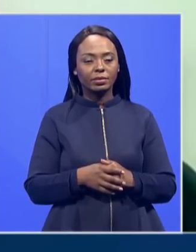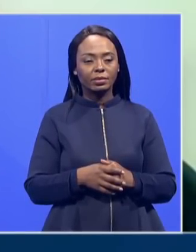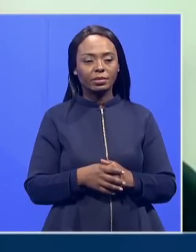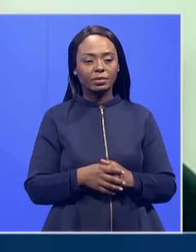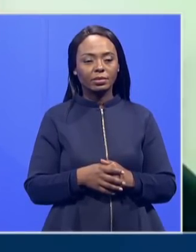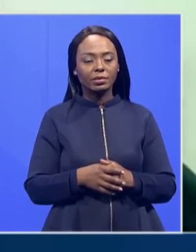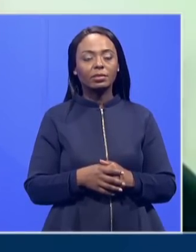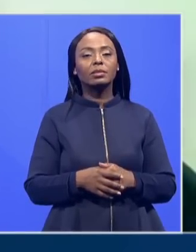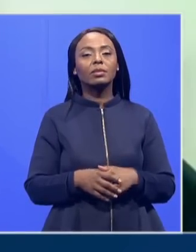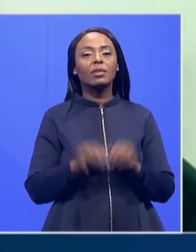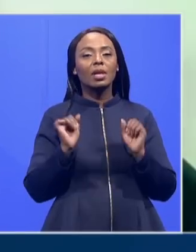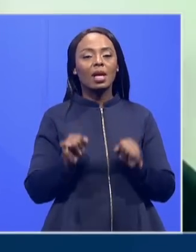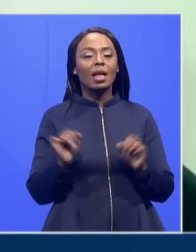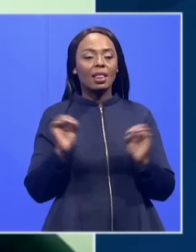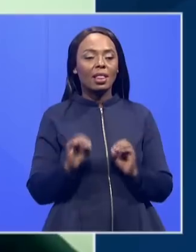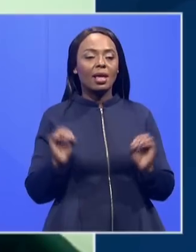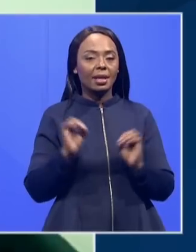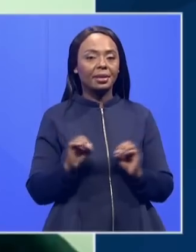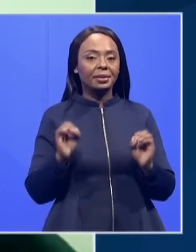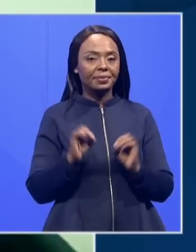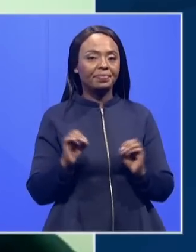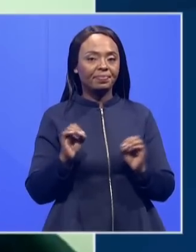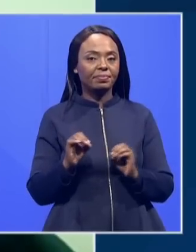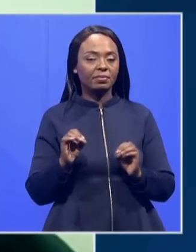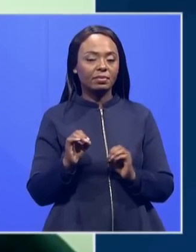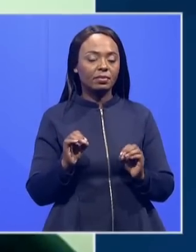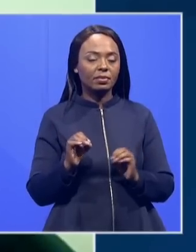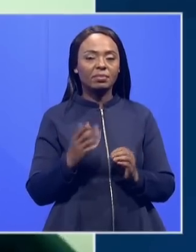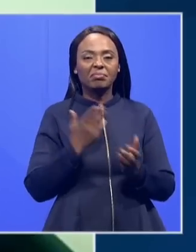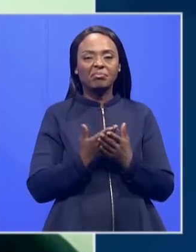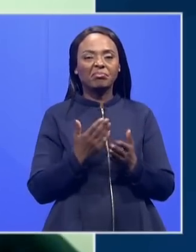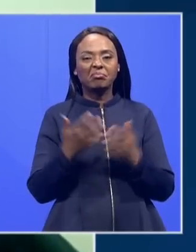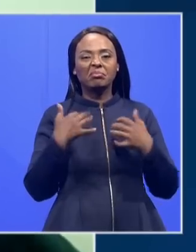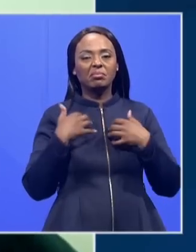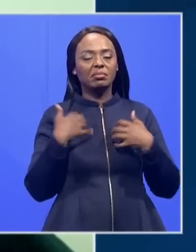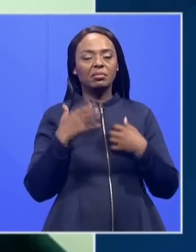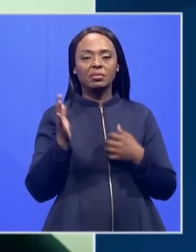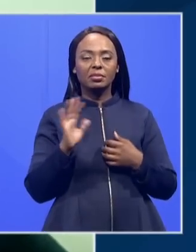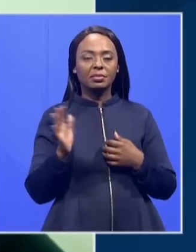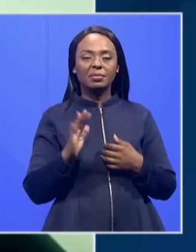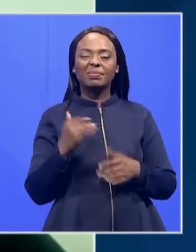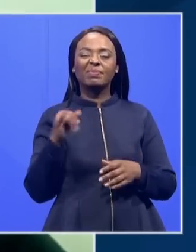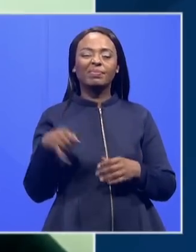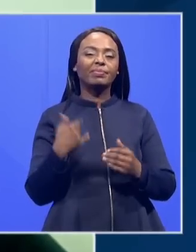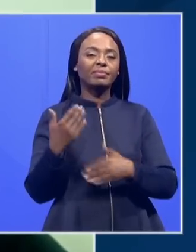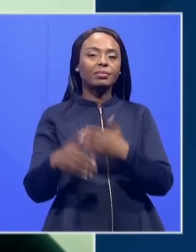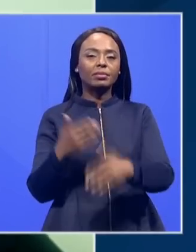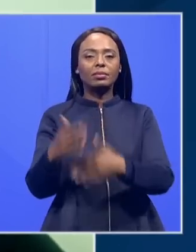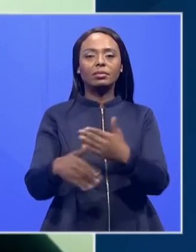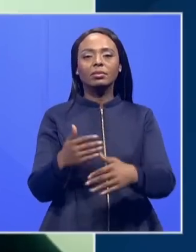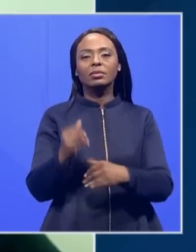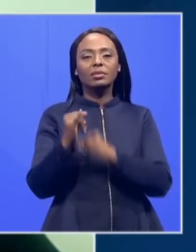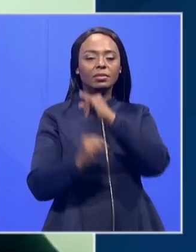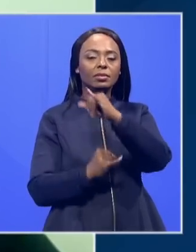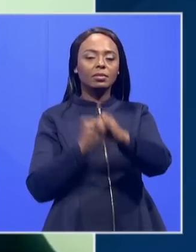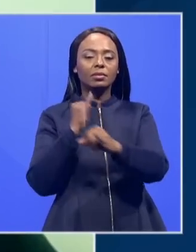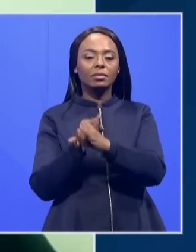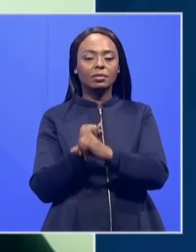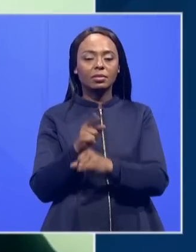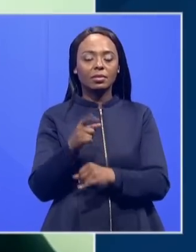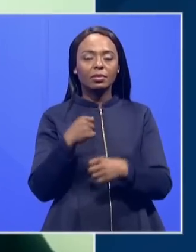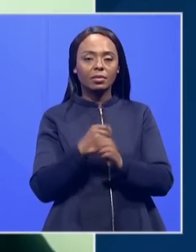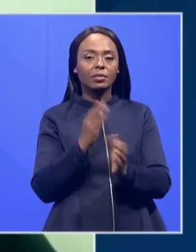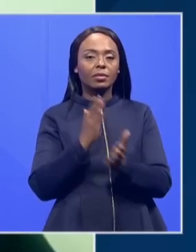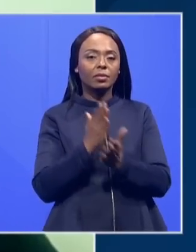Yes, there's nothing untoward it. It's part of broader diplomatic processes that have been established by the international arena to ensure that